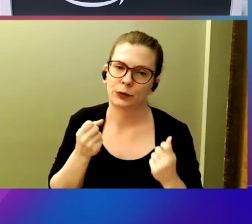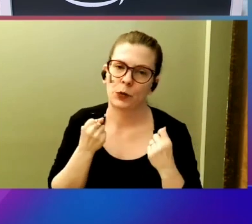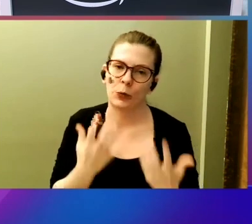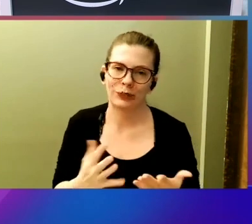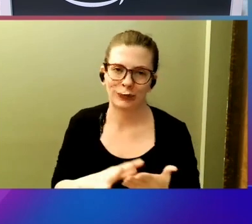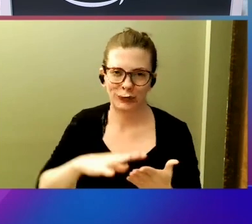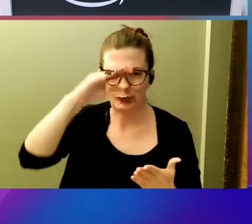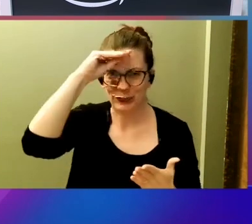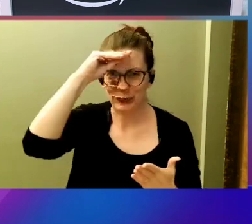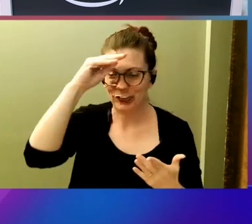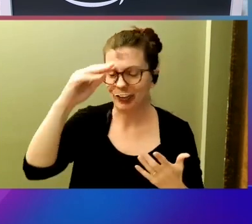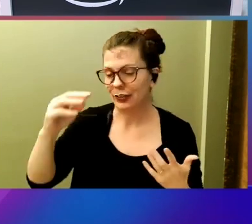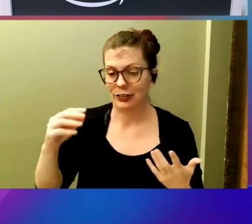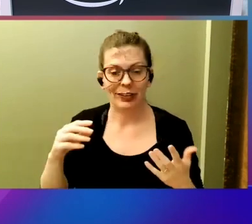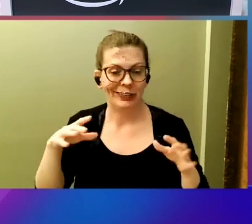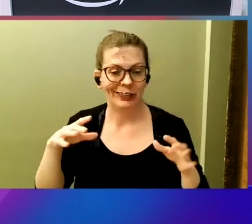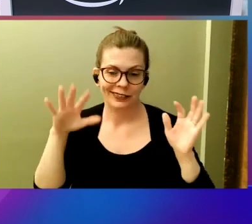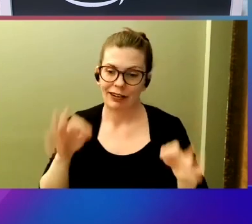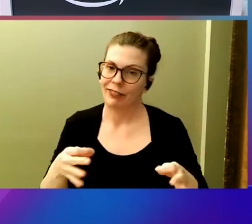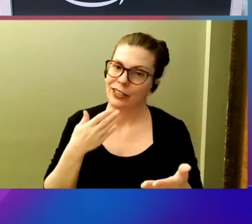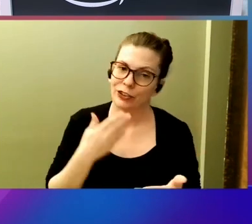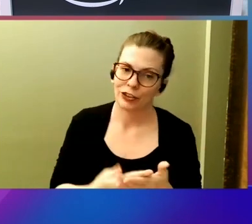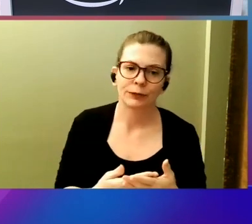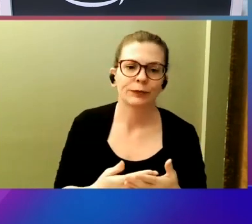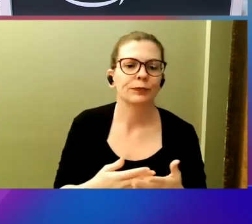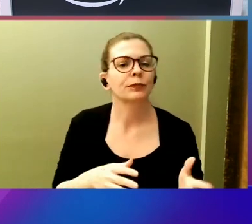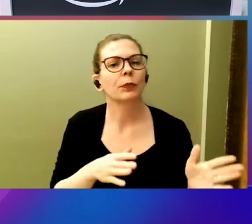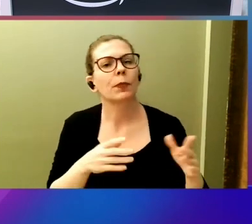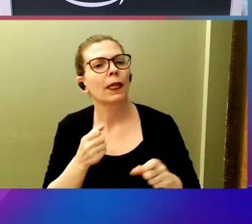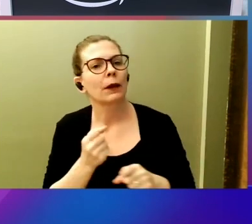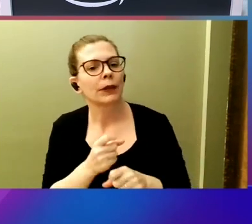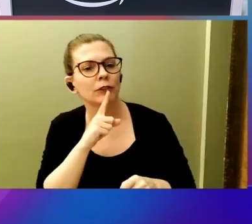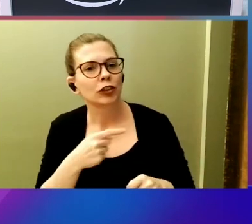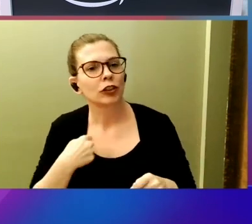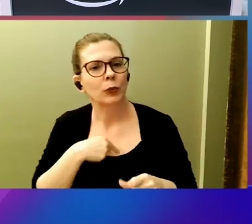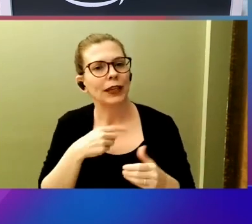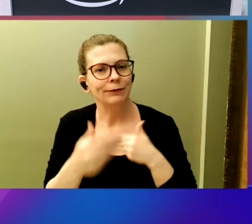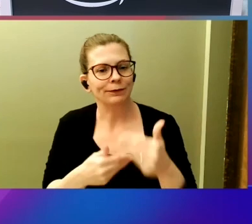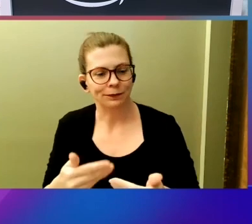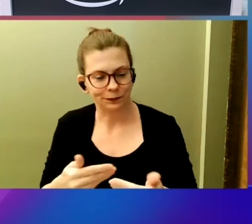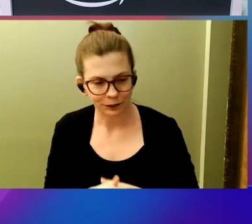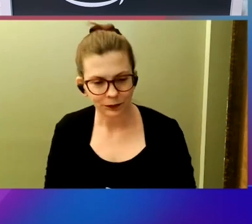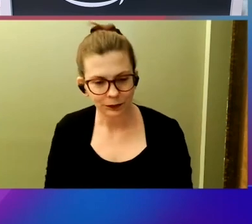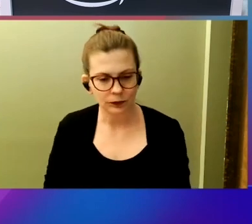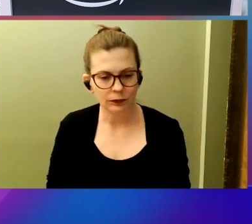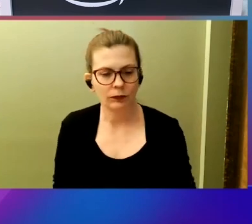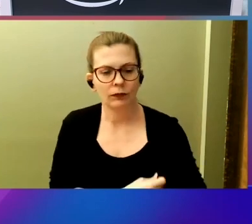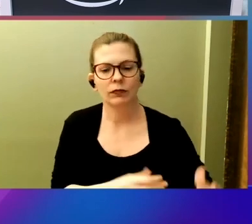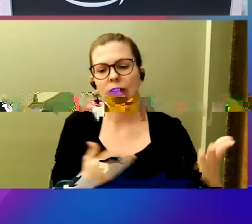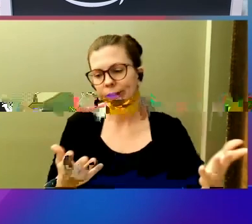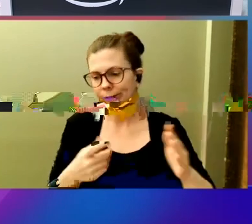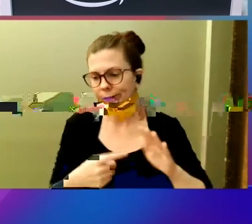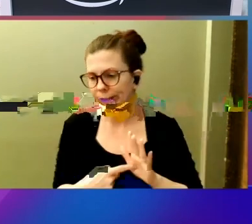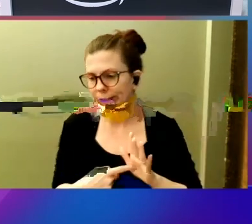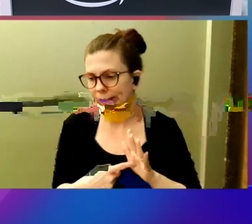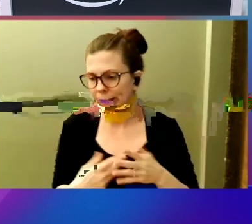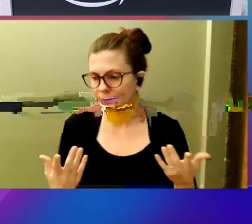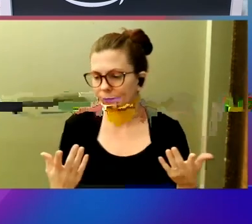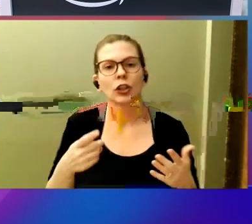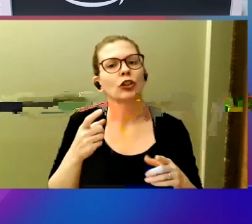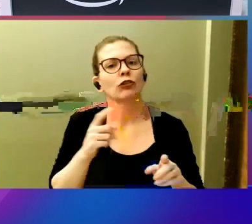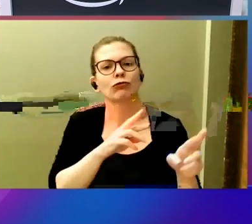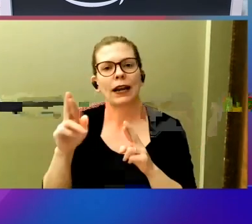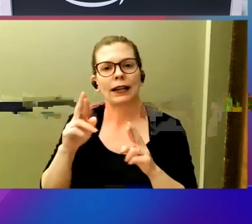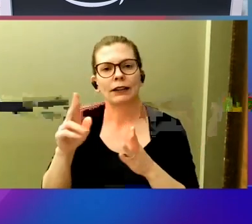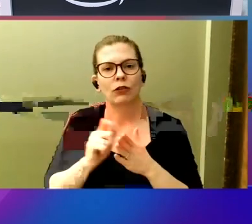definitely good. So let's make sure we get to the rest of it. So let's say you're ready for a notebook, right? You're ready